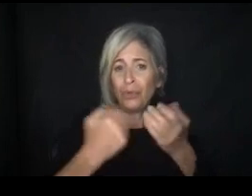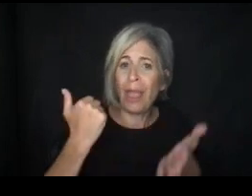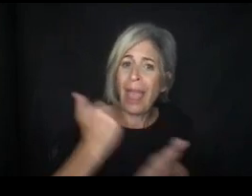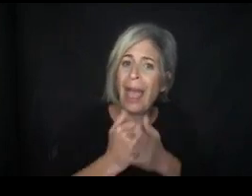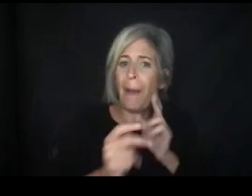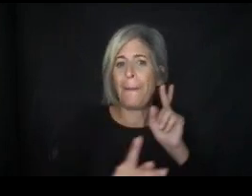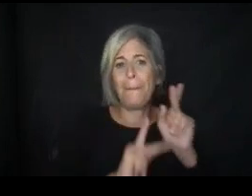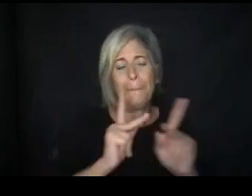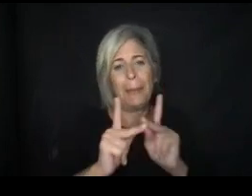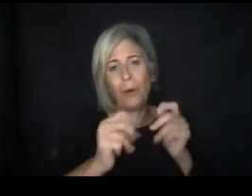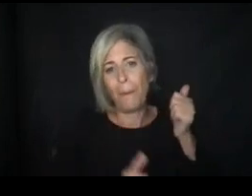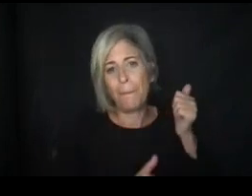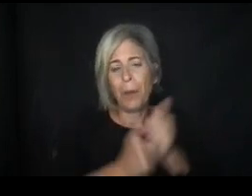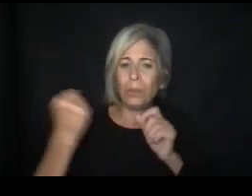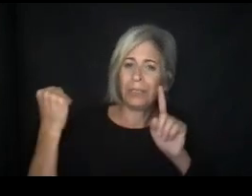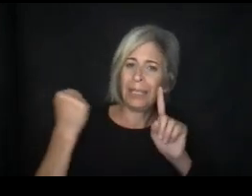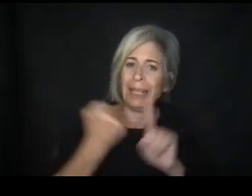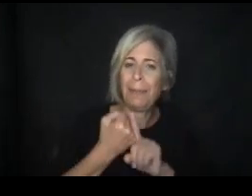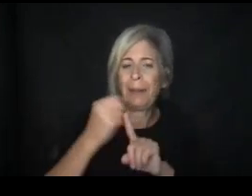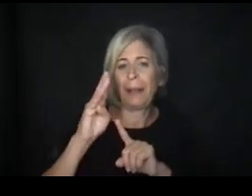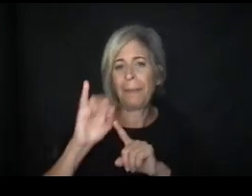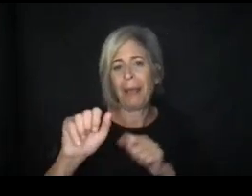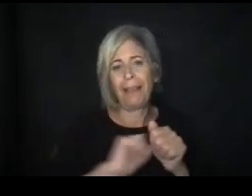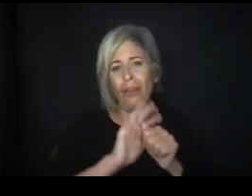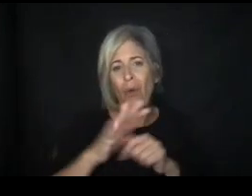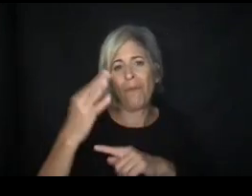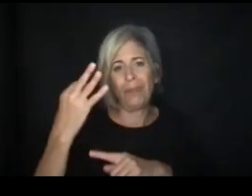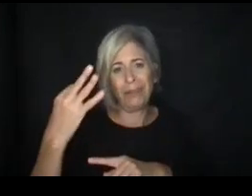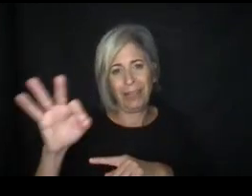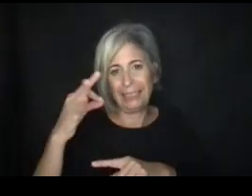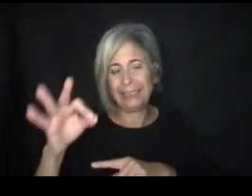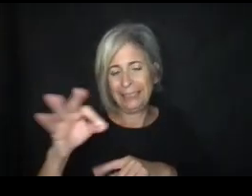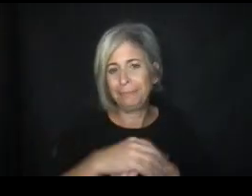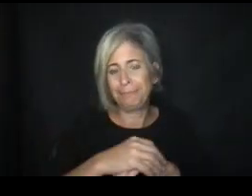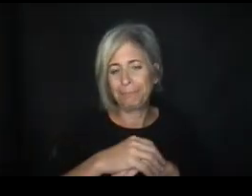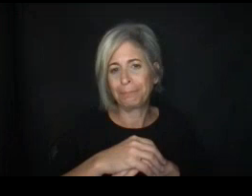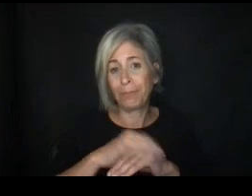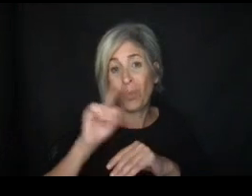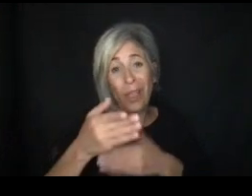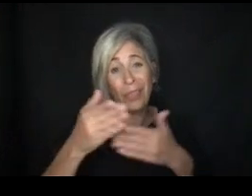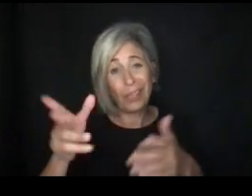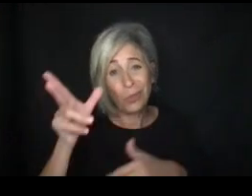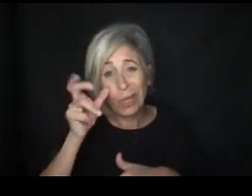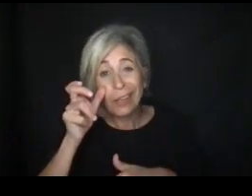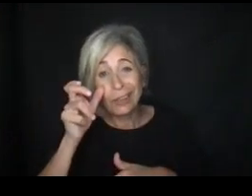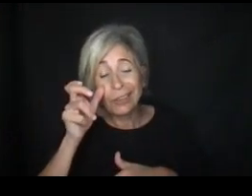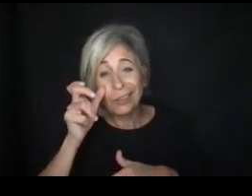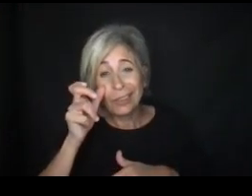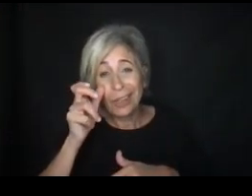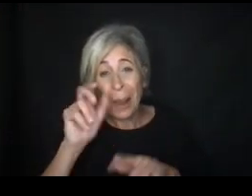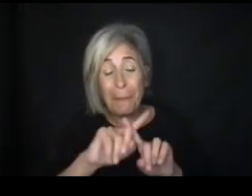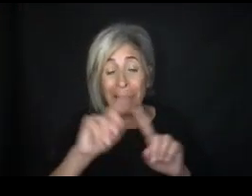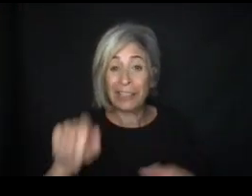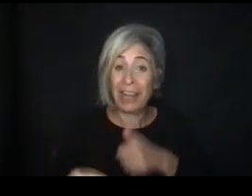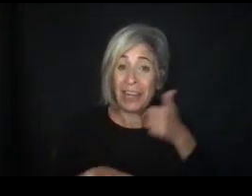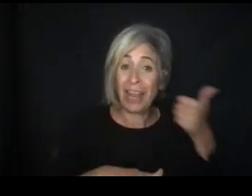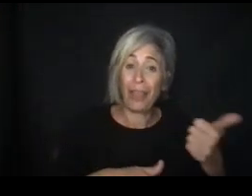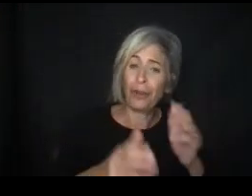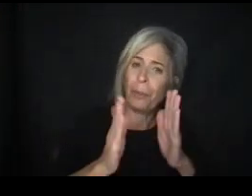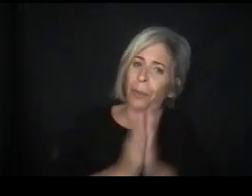were most impacted by COVID-19. It's one thing to hear about it, but it's another thing to pray for